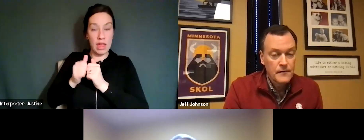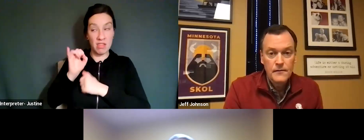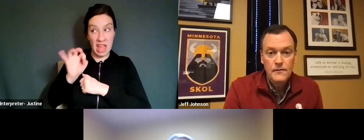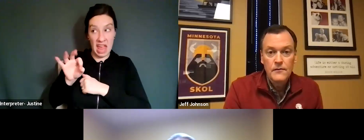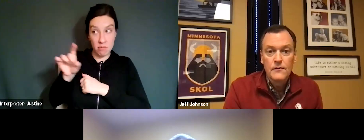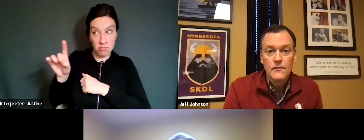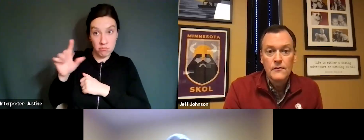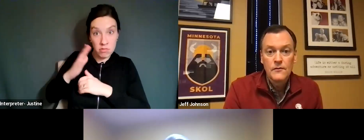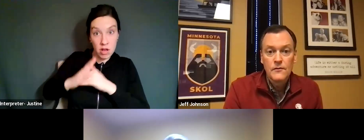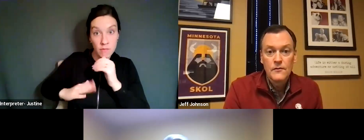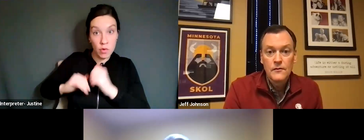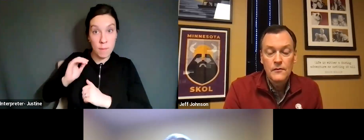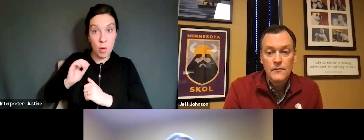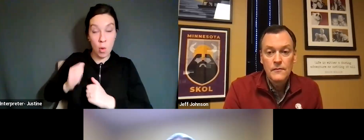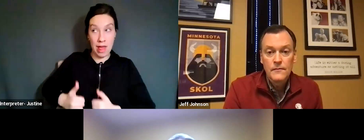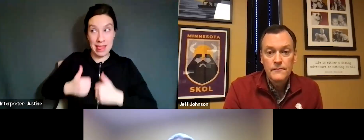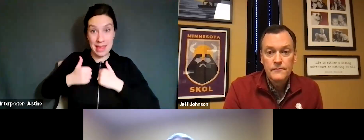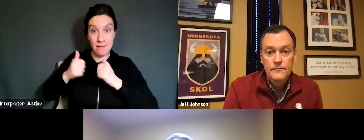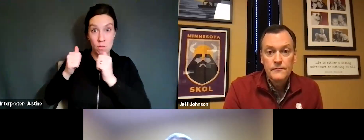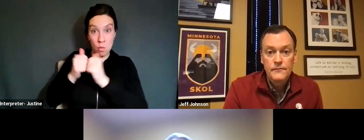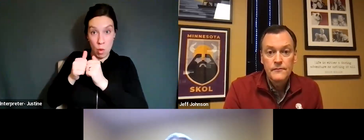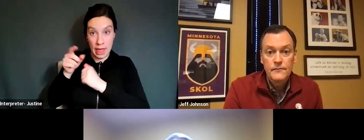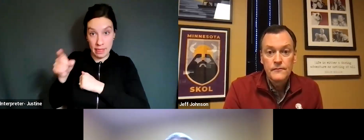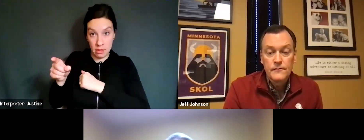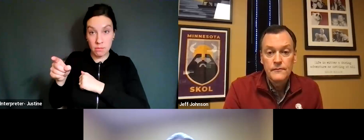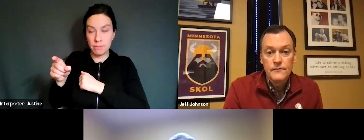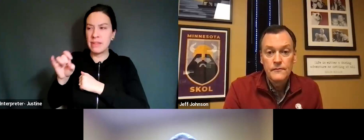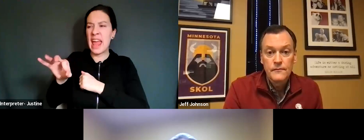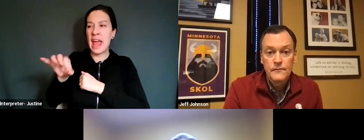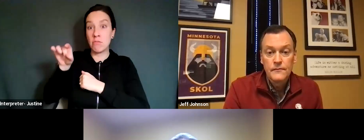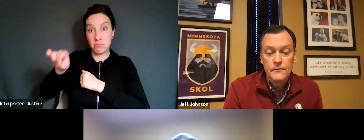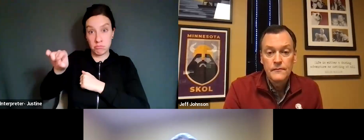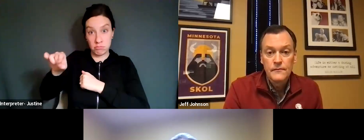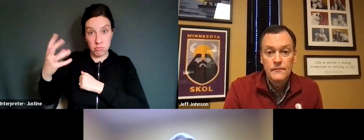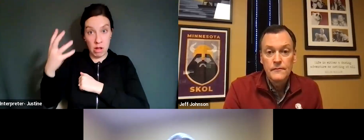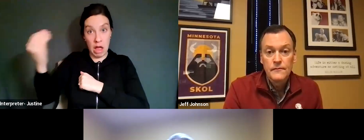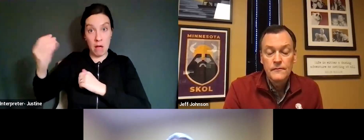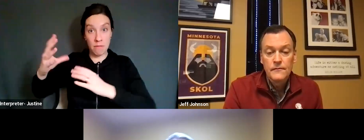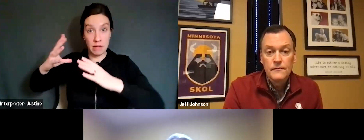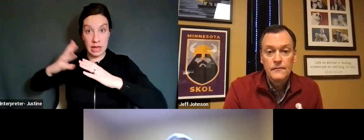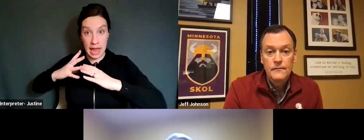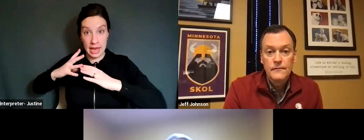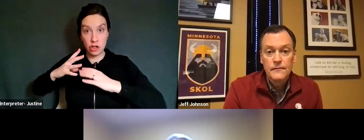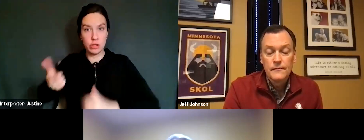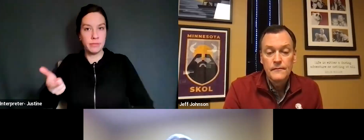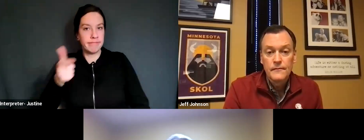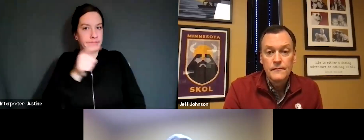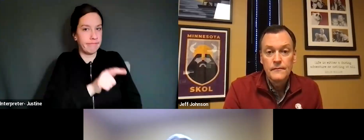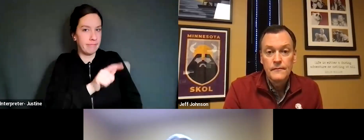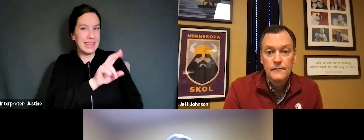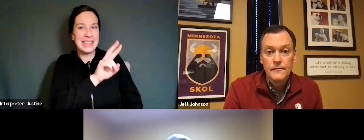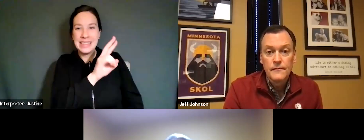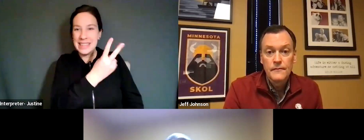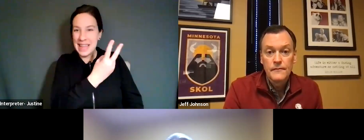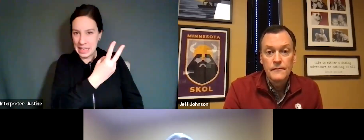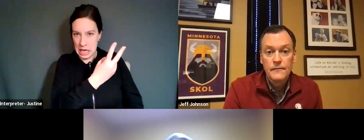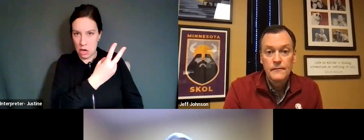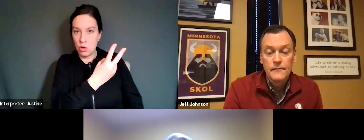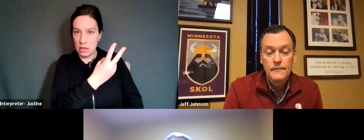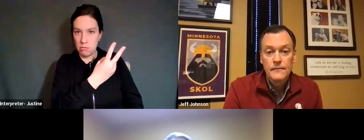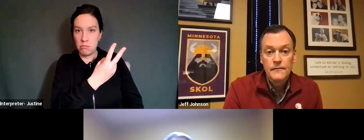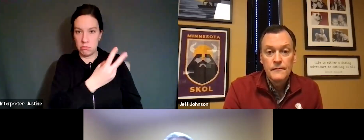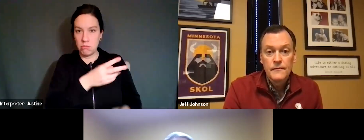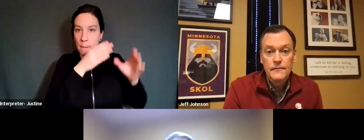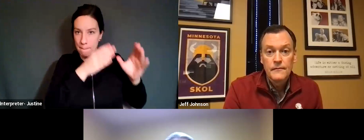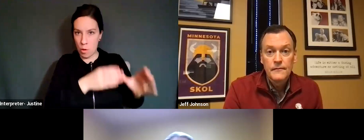so that if the primary handler's on vacation or anything like that, that's where the dog will stay. So it continues to go to work. To maintain the